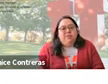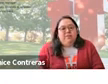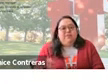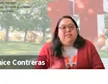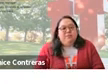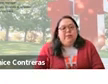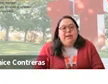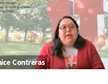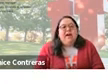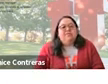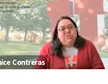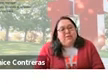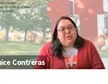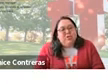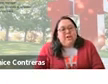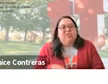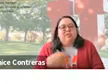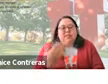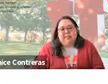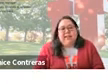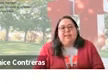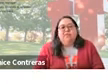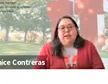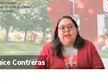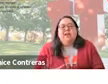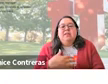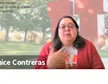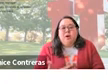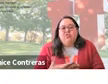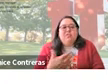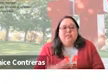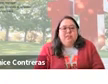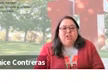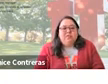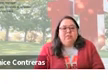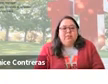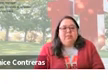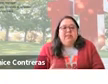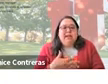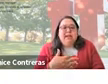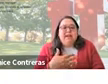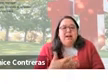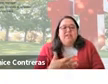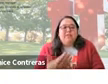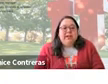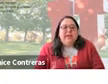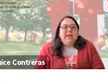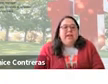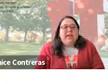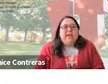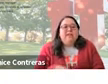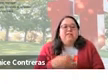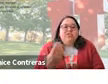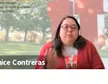if your event is too big, have a chat moderator so that they can read the questions on the chat for a person that cannot